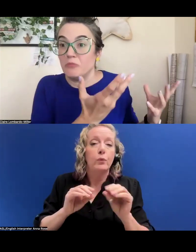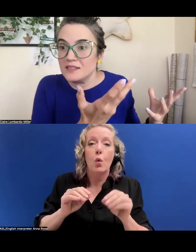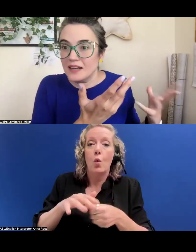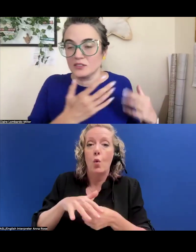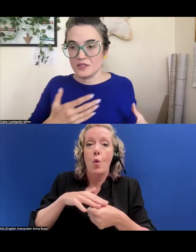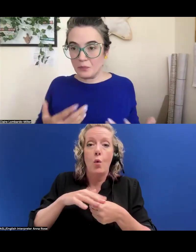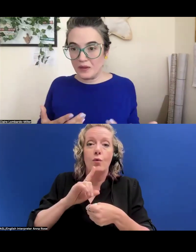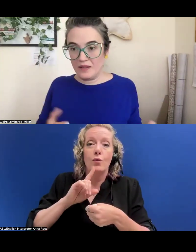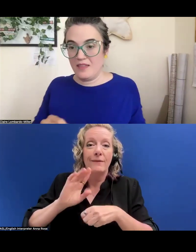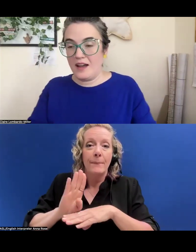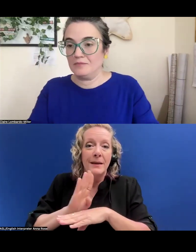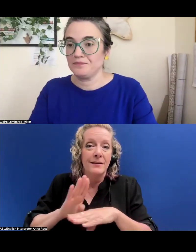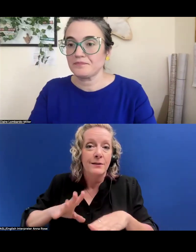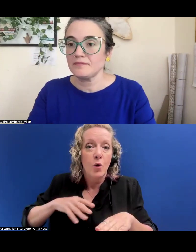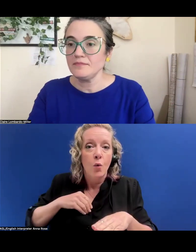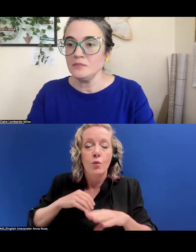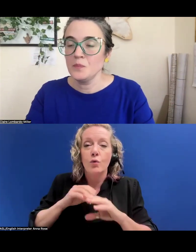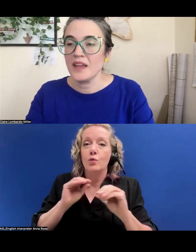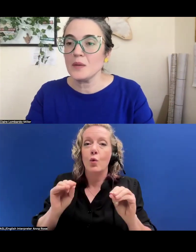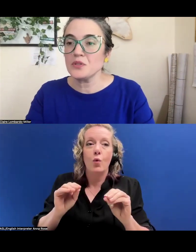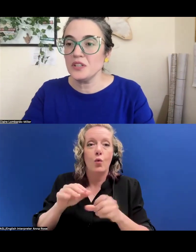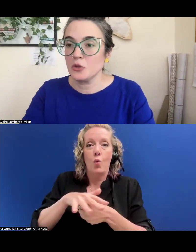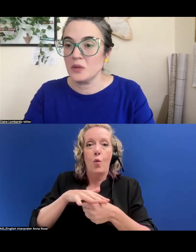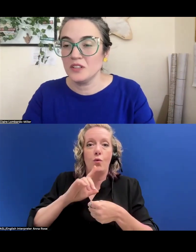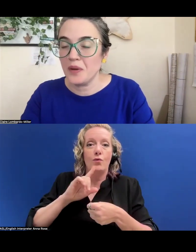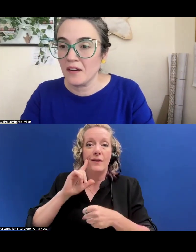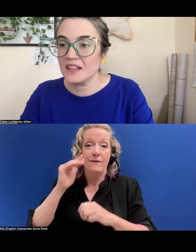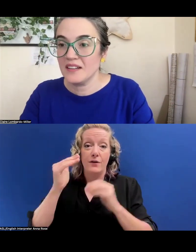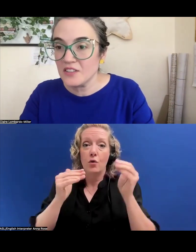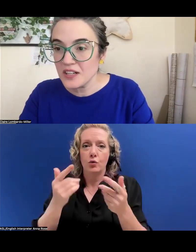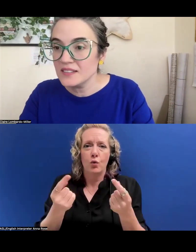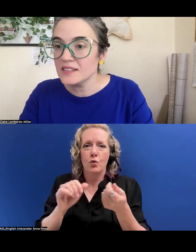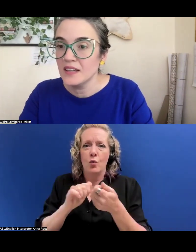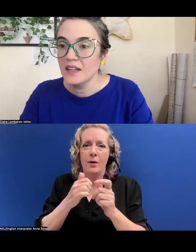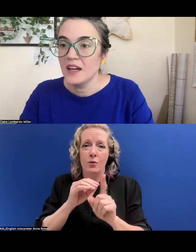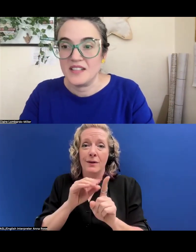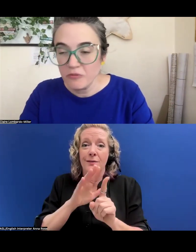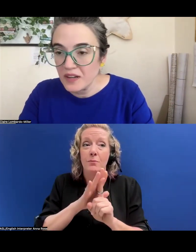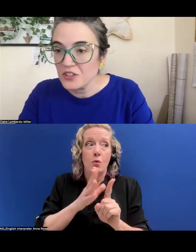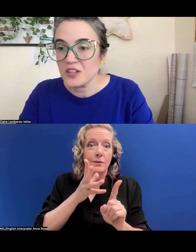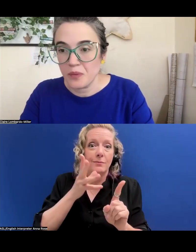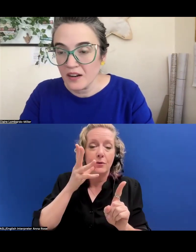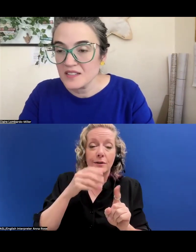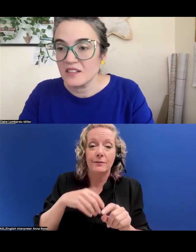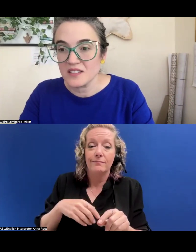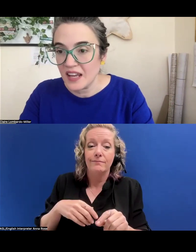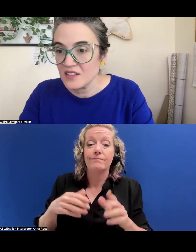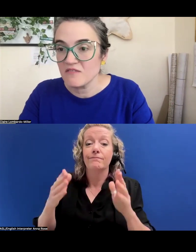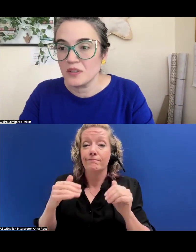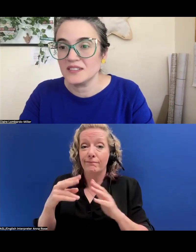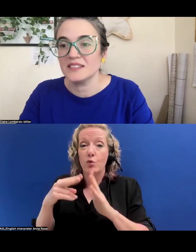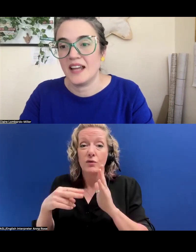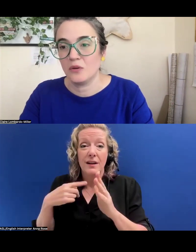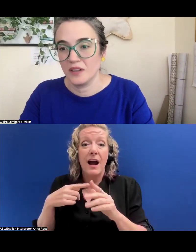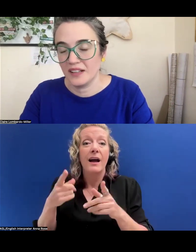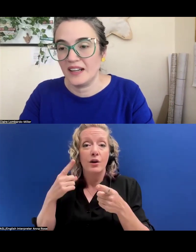deaf business or something like that? Absolutely agree with the parent connections, deaf mentorship, parent centers, hands and